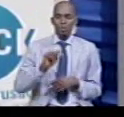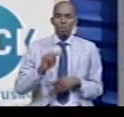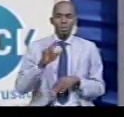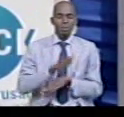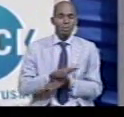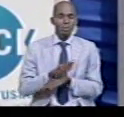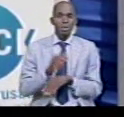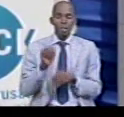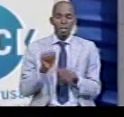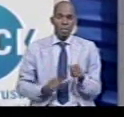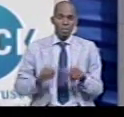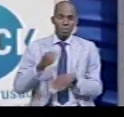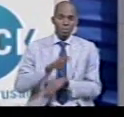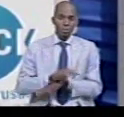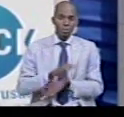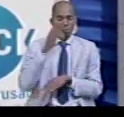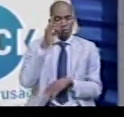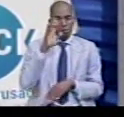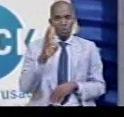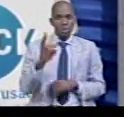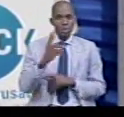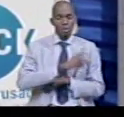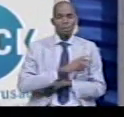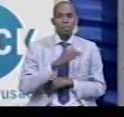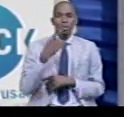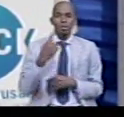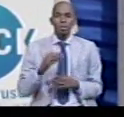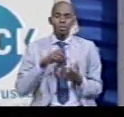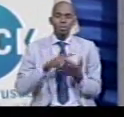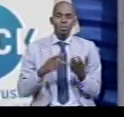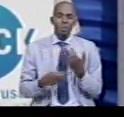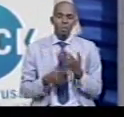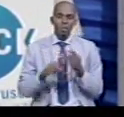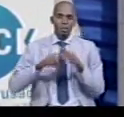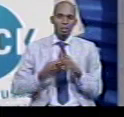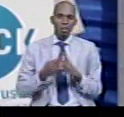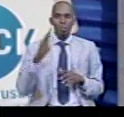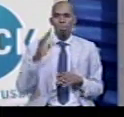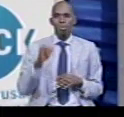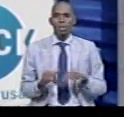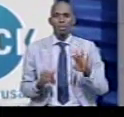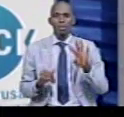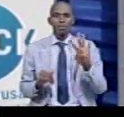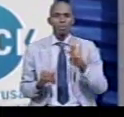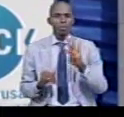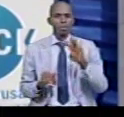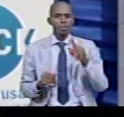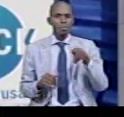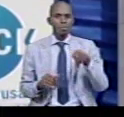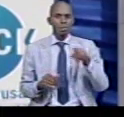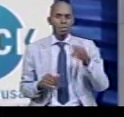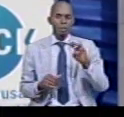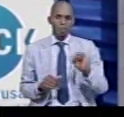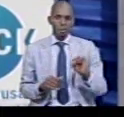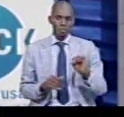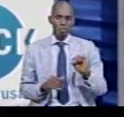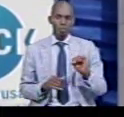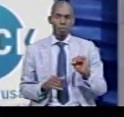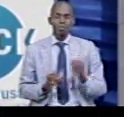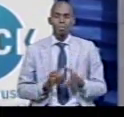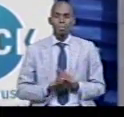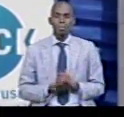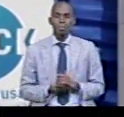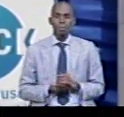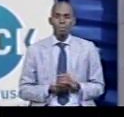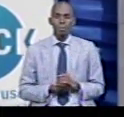for the 6 days, the crusade starts at 4 p.m. Please, if you are holding a program and it